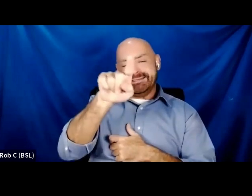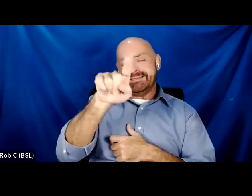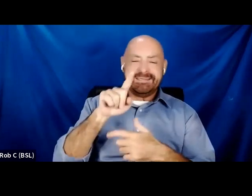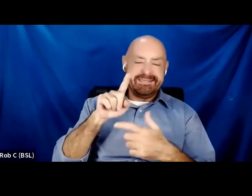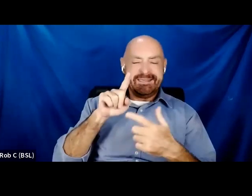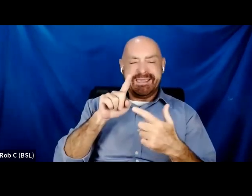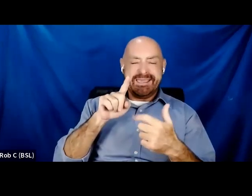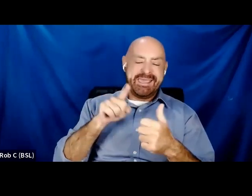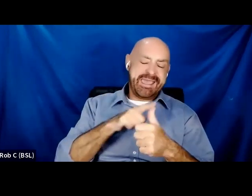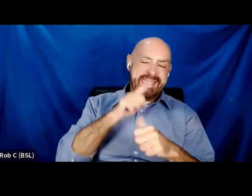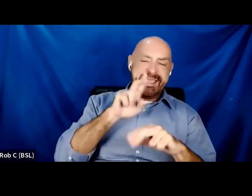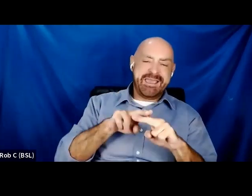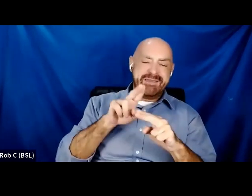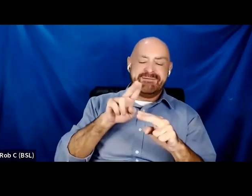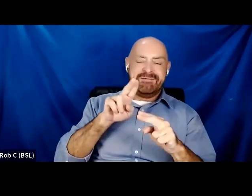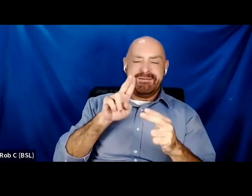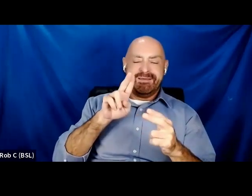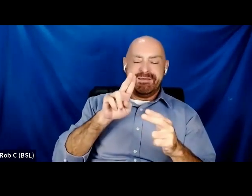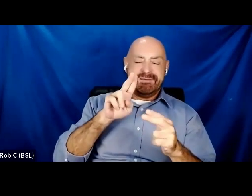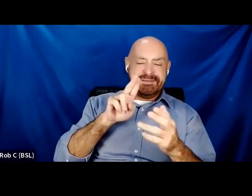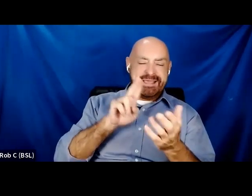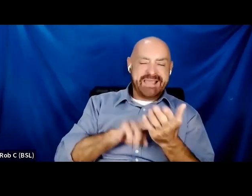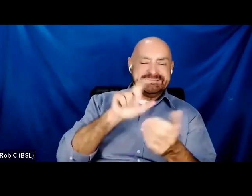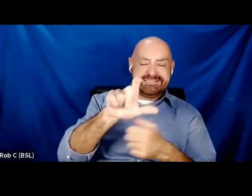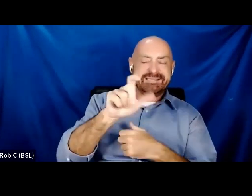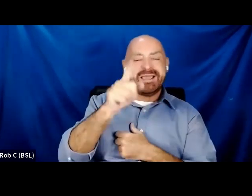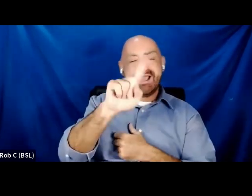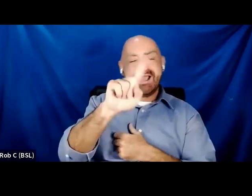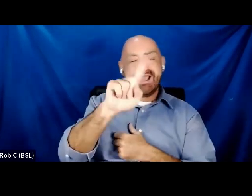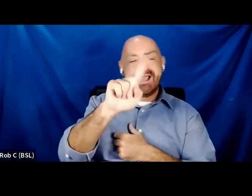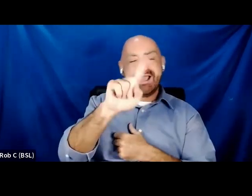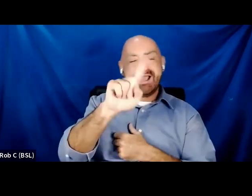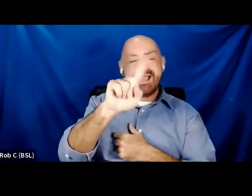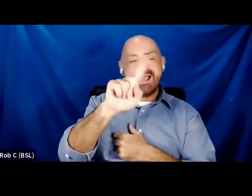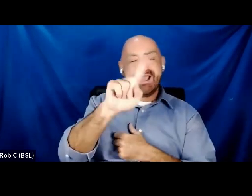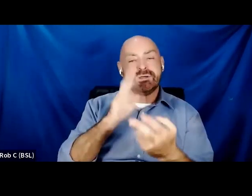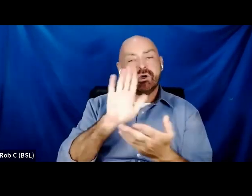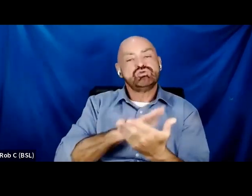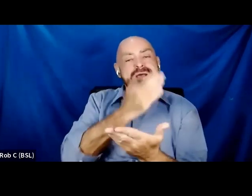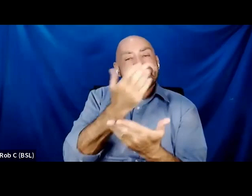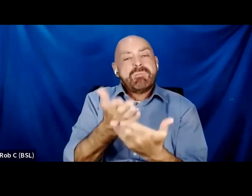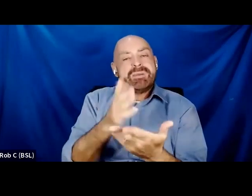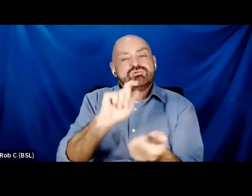AFNCCF and use the hashtag Transformation Seminar.